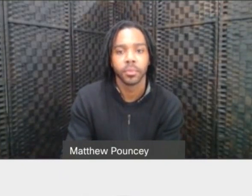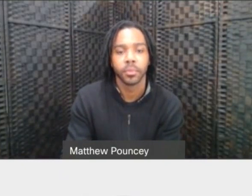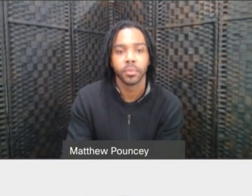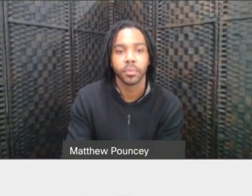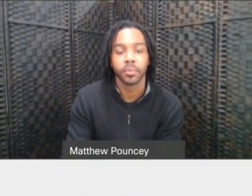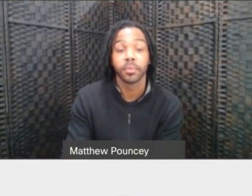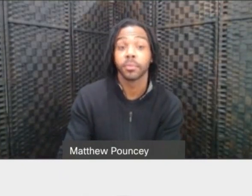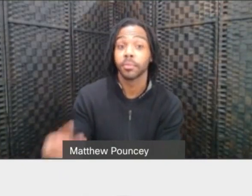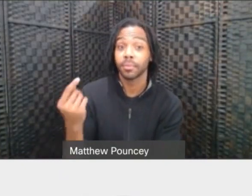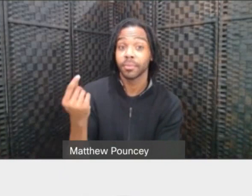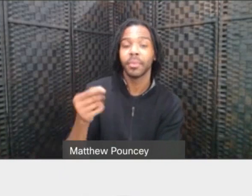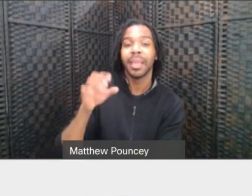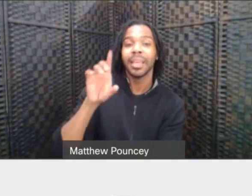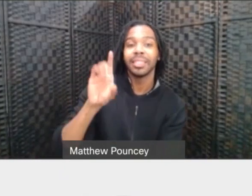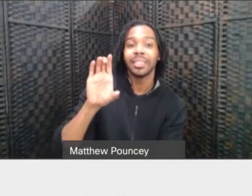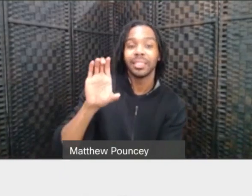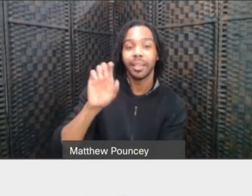It is